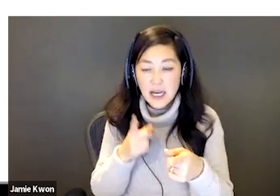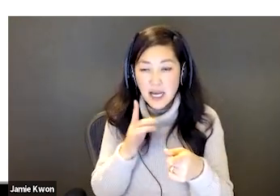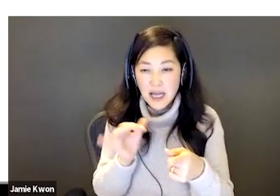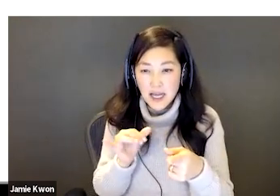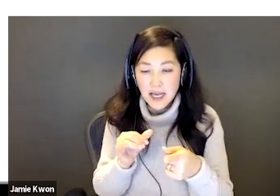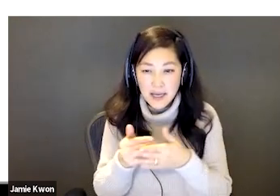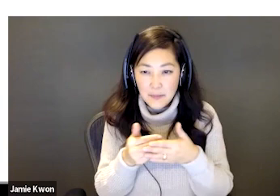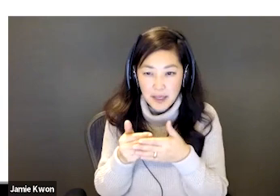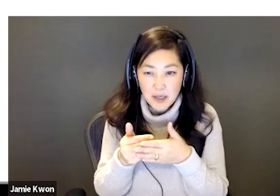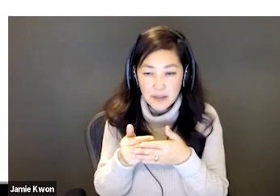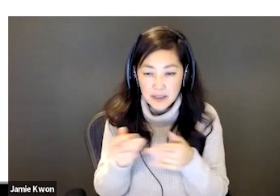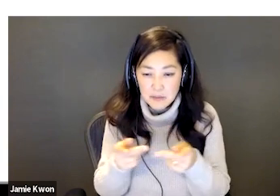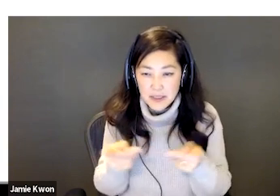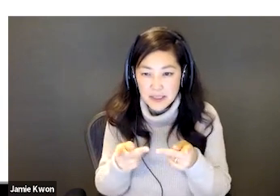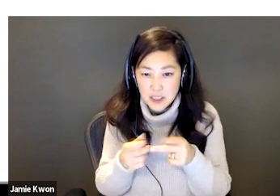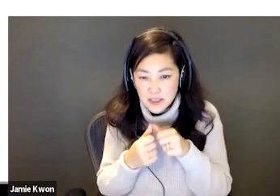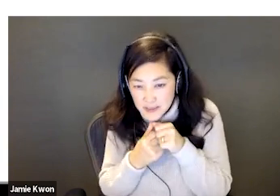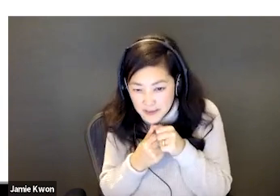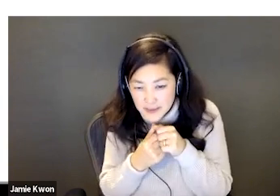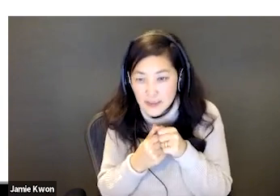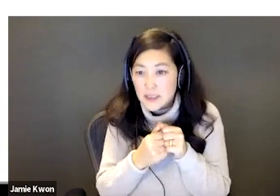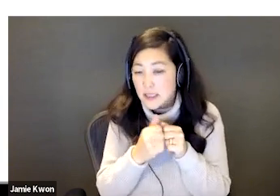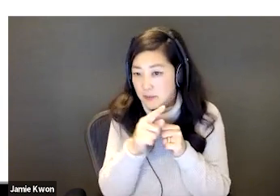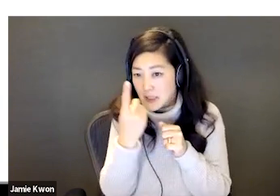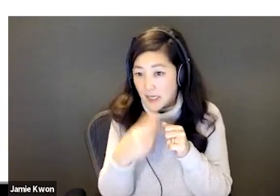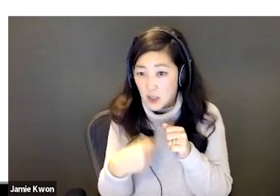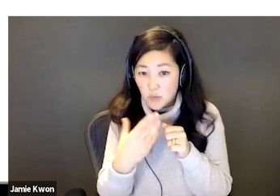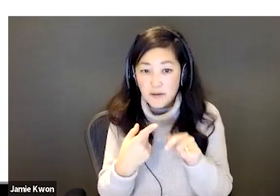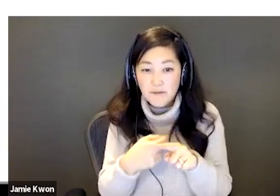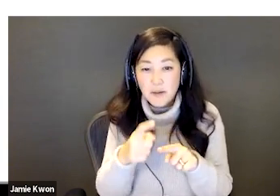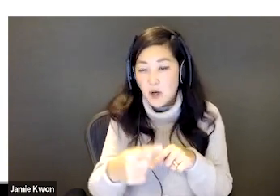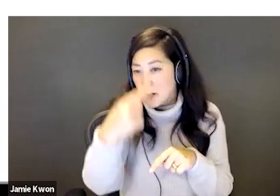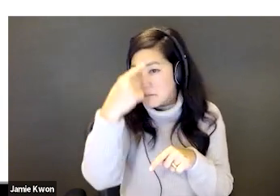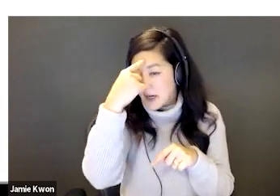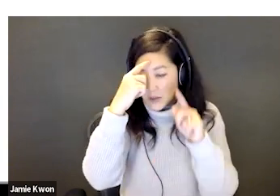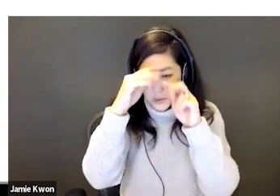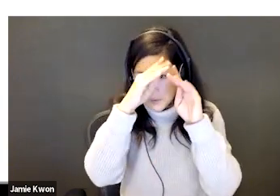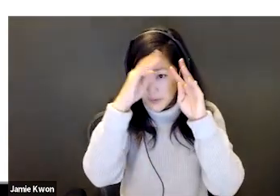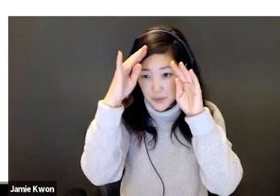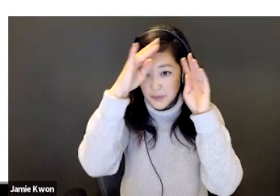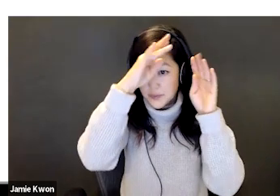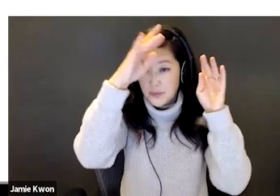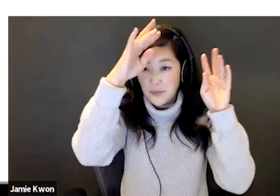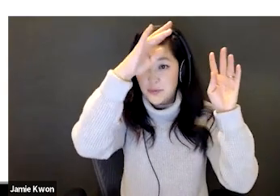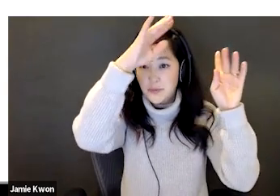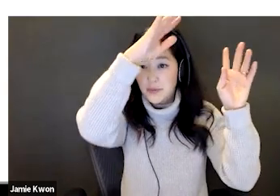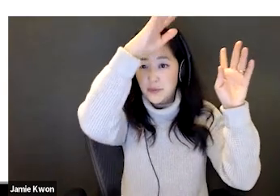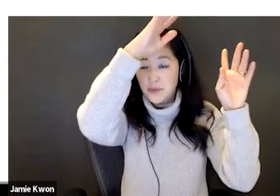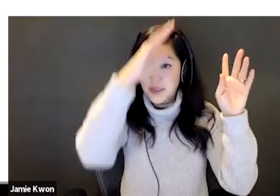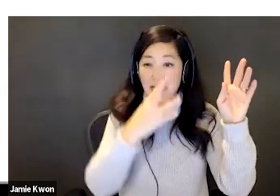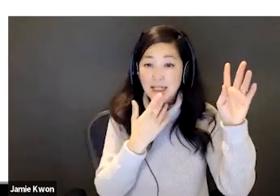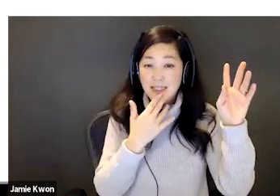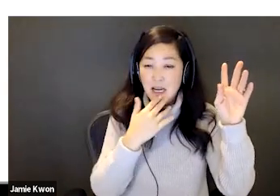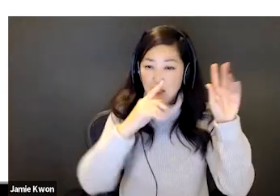kind of cuddled up in black and white. And then from her mind, there are a variety of colors moving upward